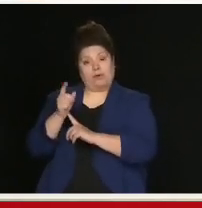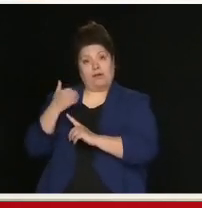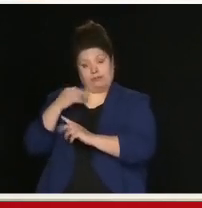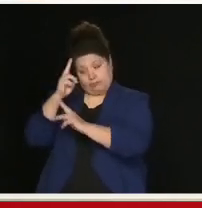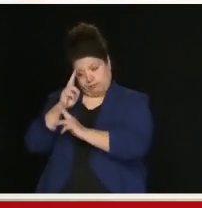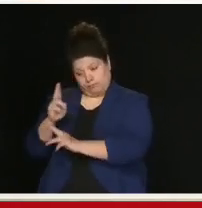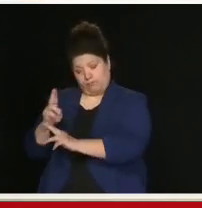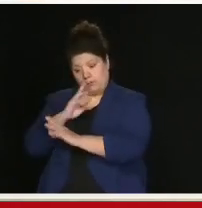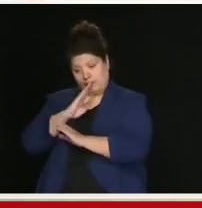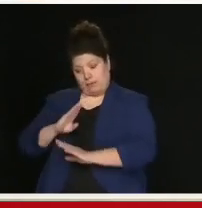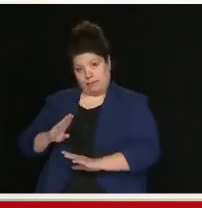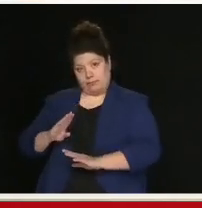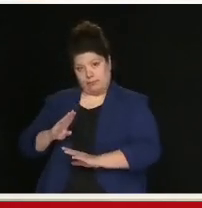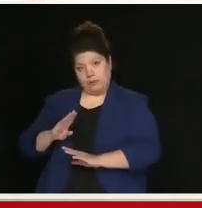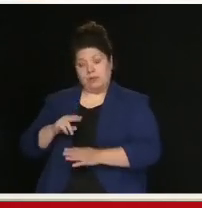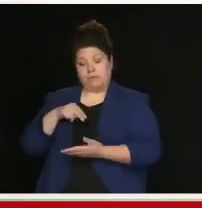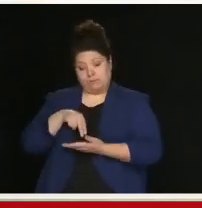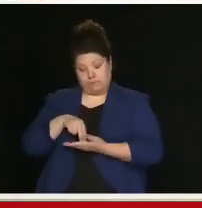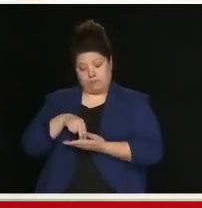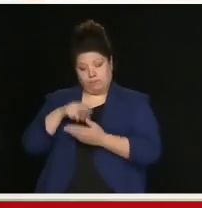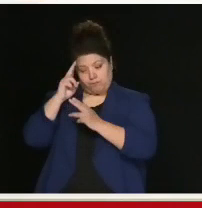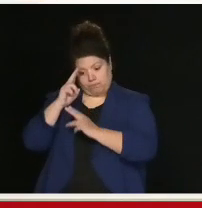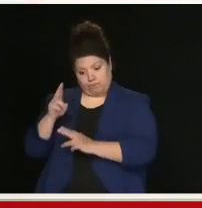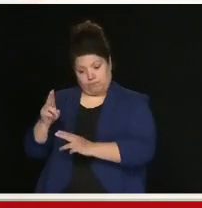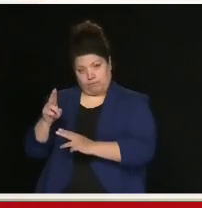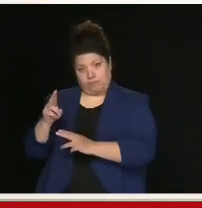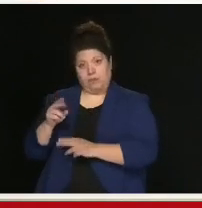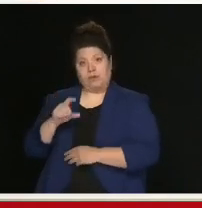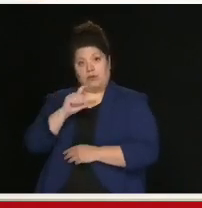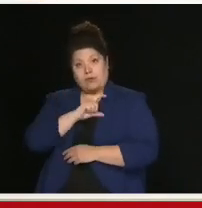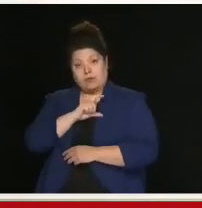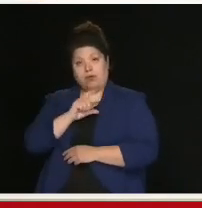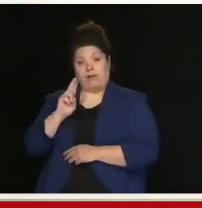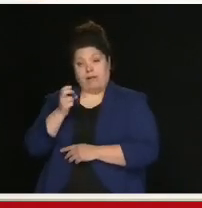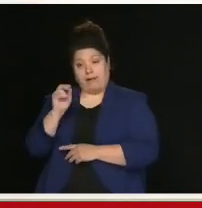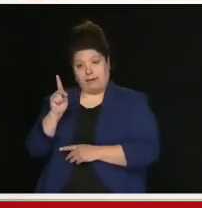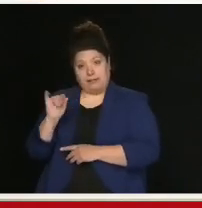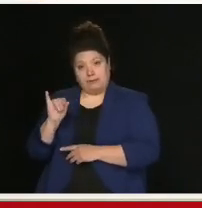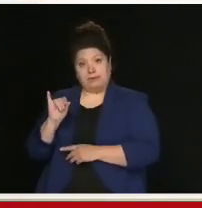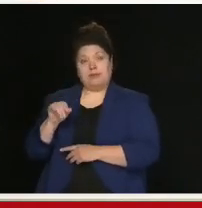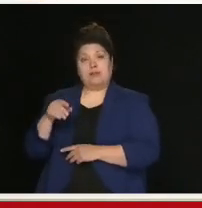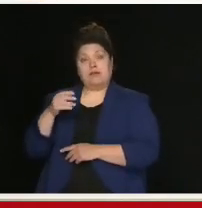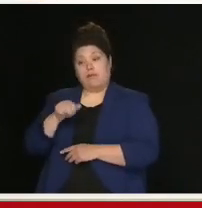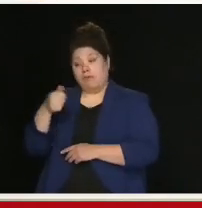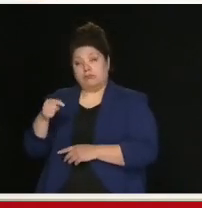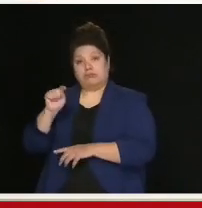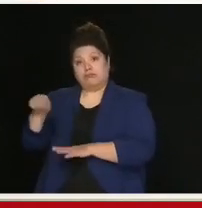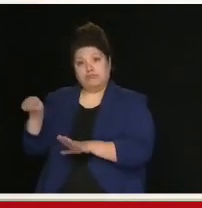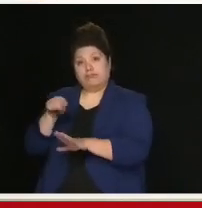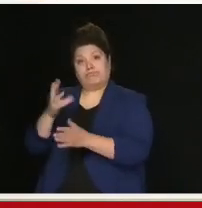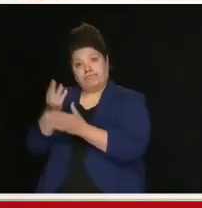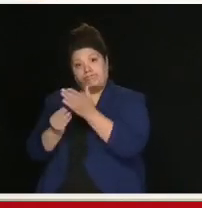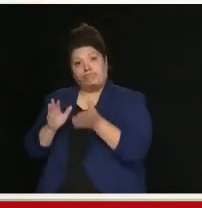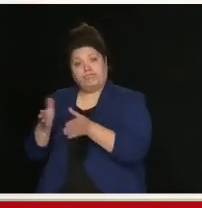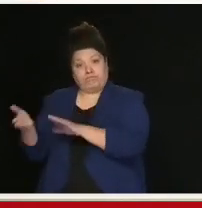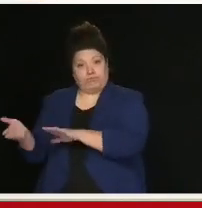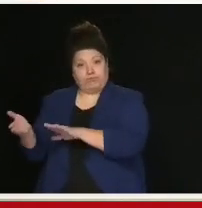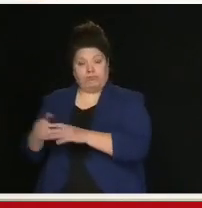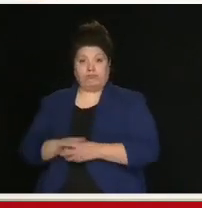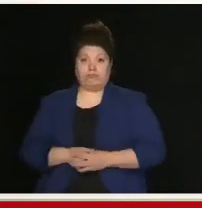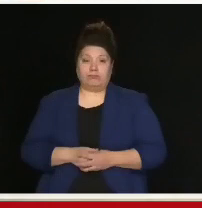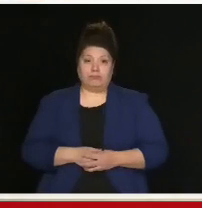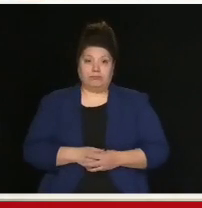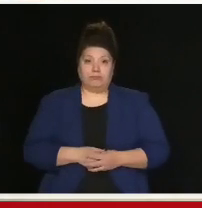respect a minute of silence for the victims of the shooting in Nova Scotia, including Constable Richardson. And there will be a